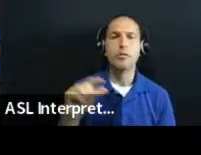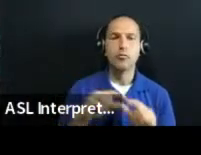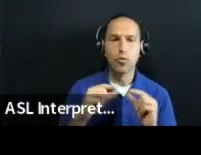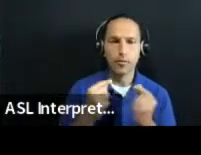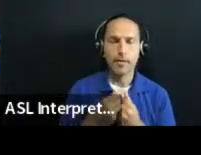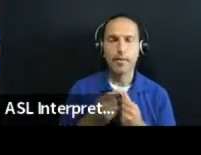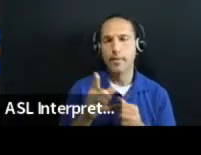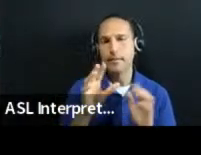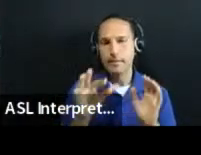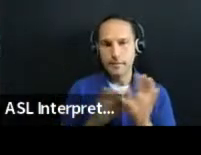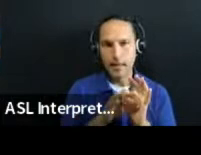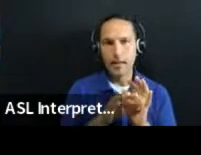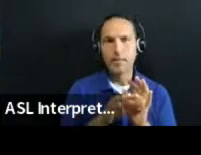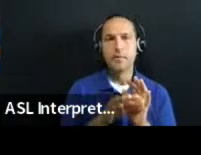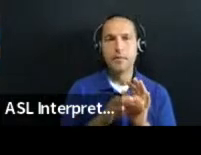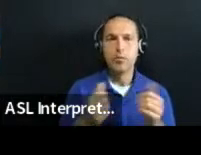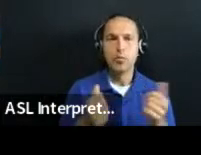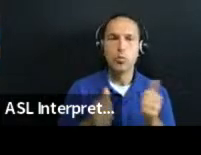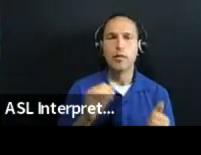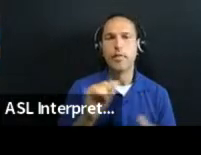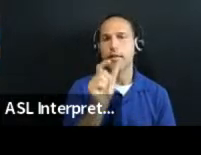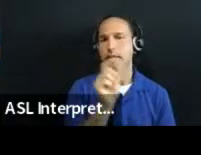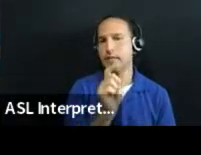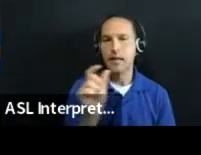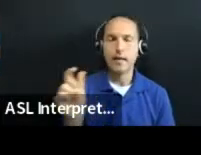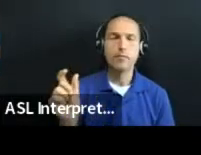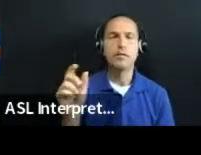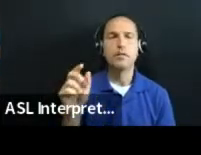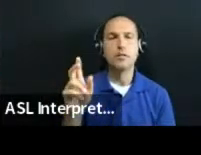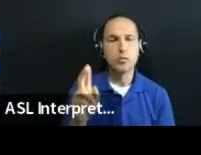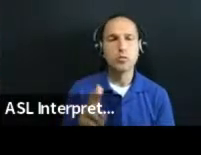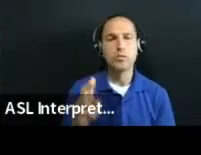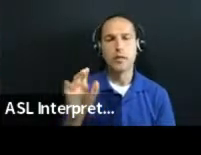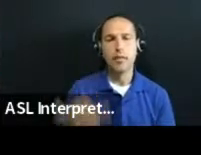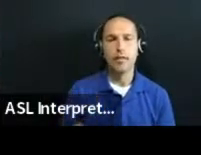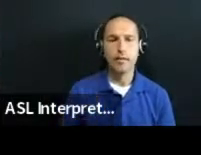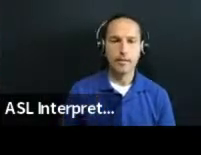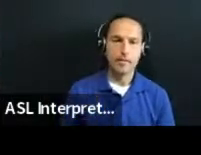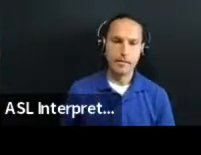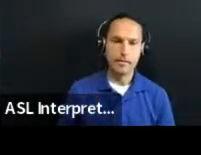you can select one of those tabs, you can use ARIA selected for that.